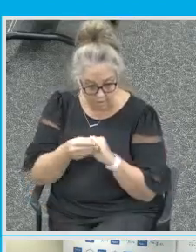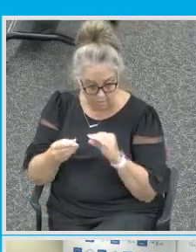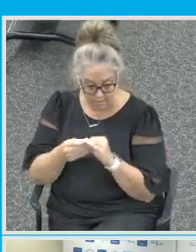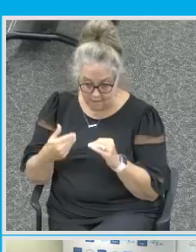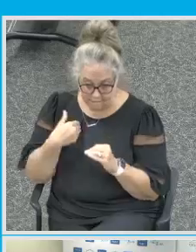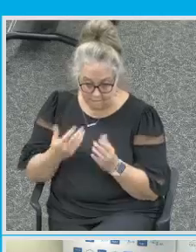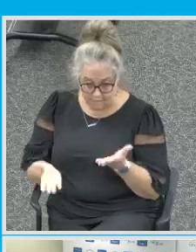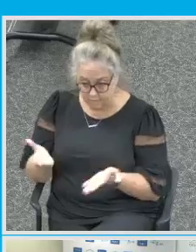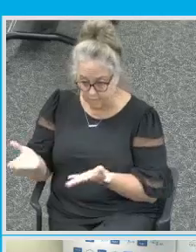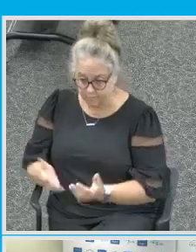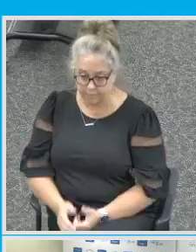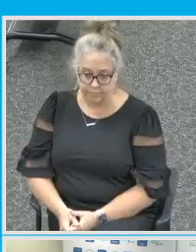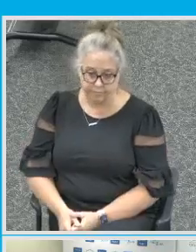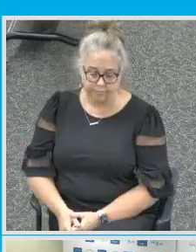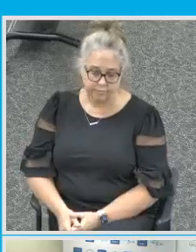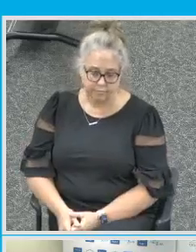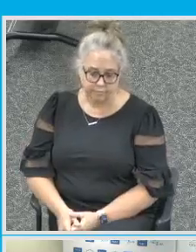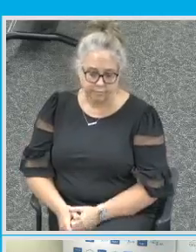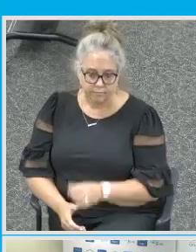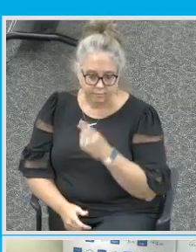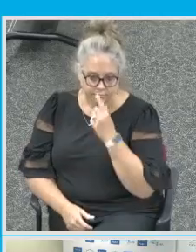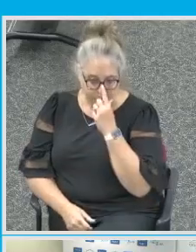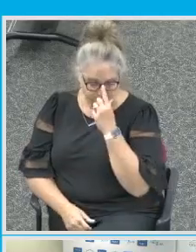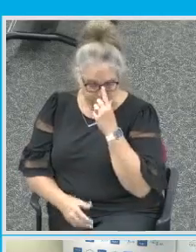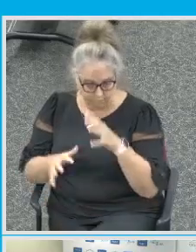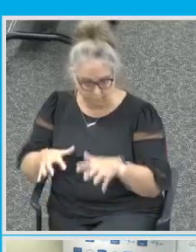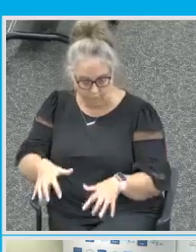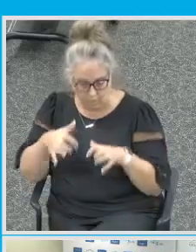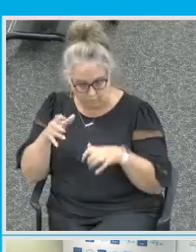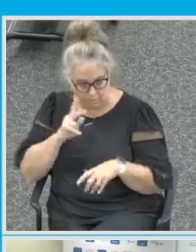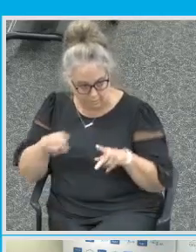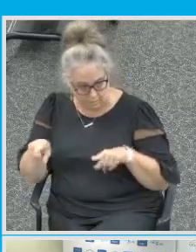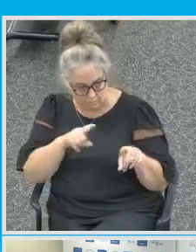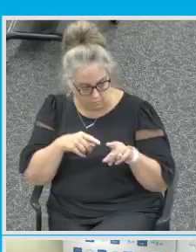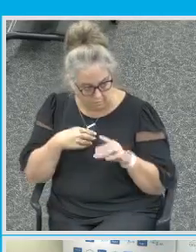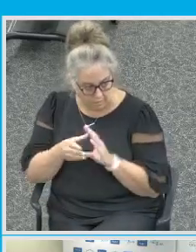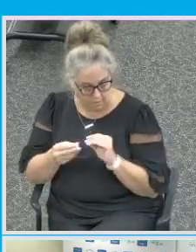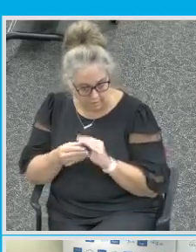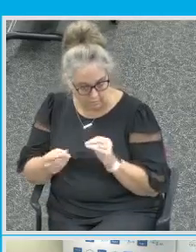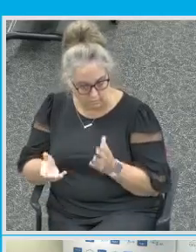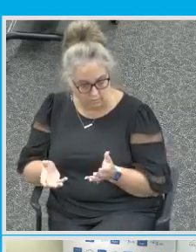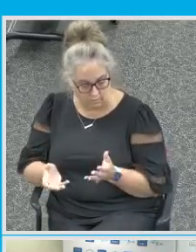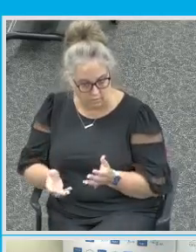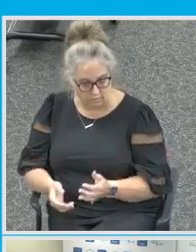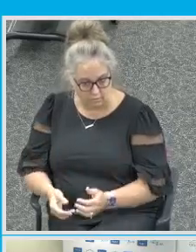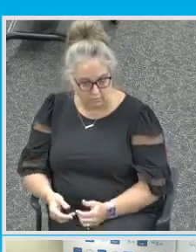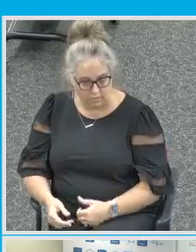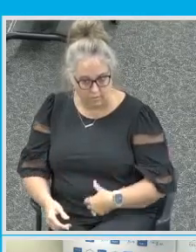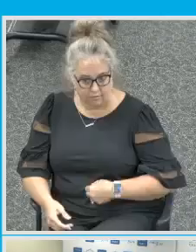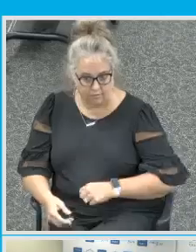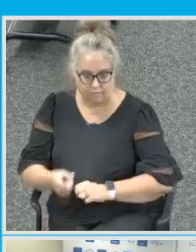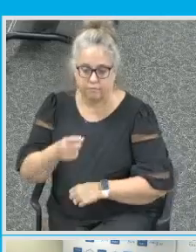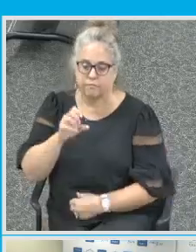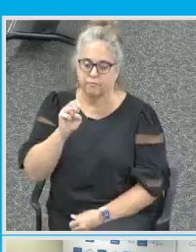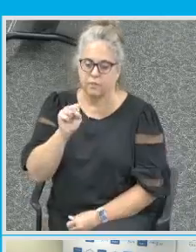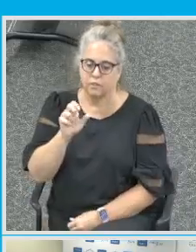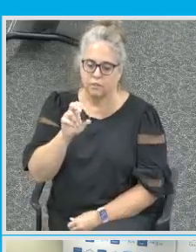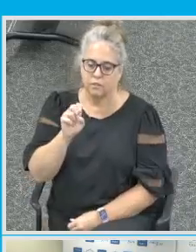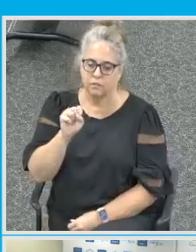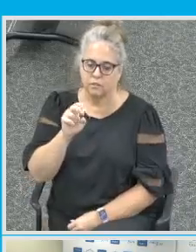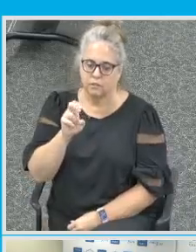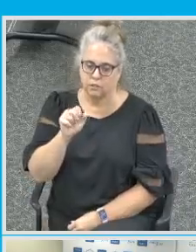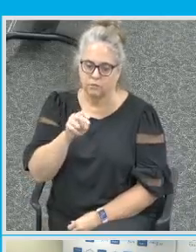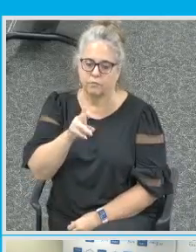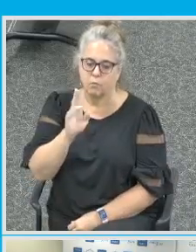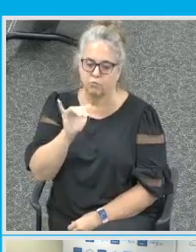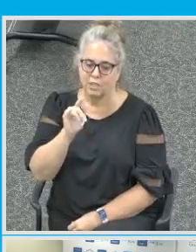Okay, I think we have some folks in the audience that Susan wants to recognize. Yes, if Brittany Rifle would come up, and then we also